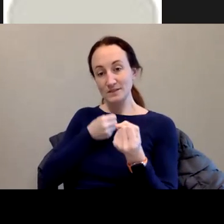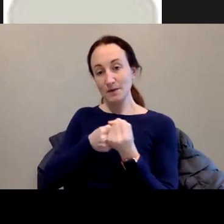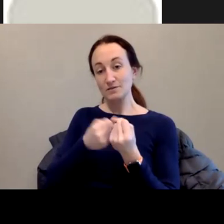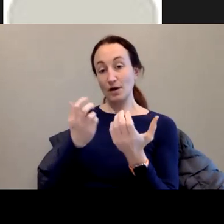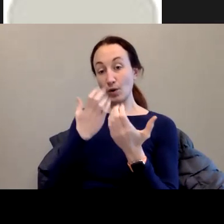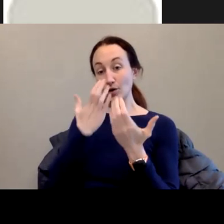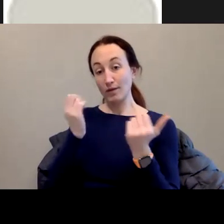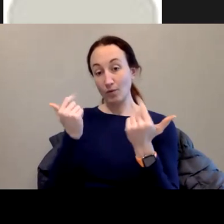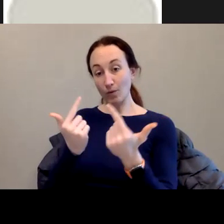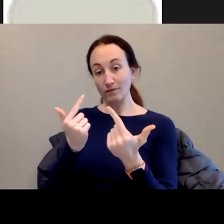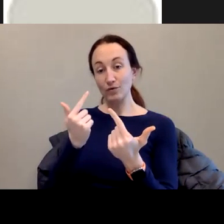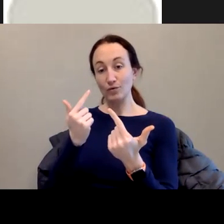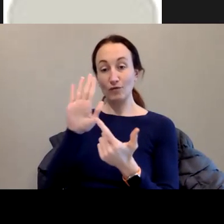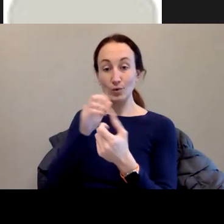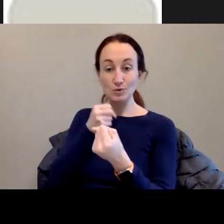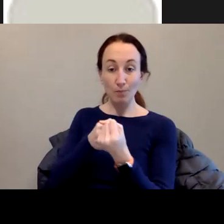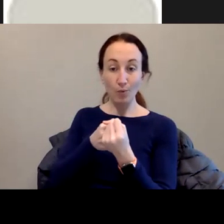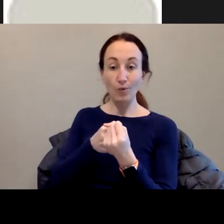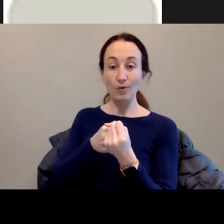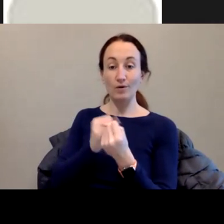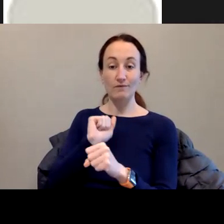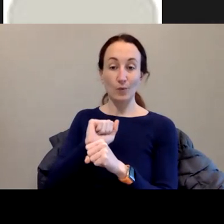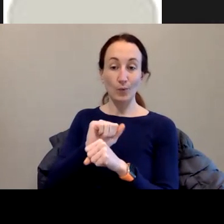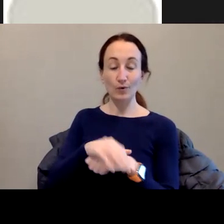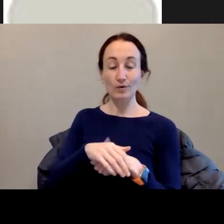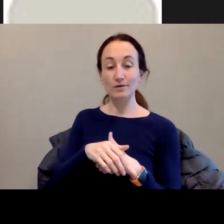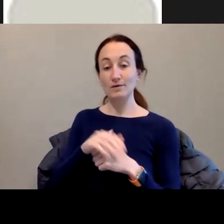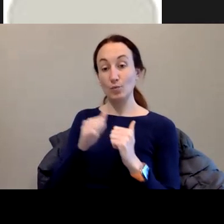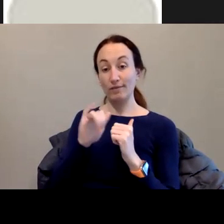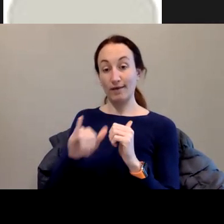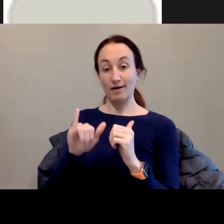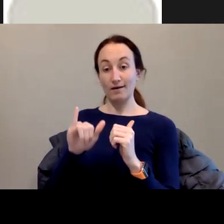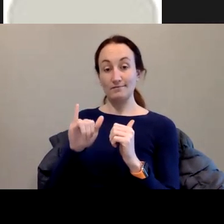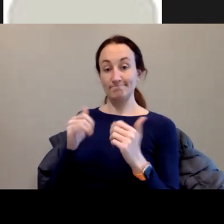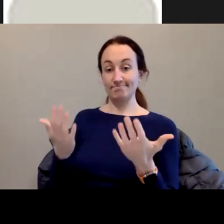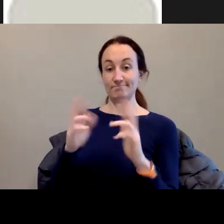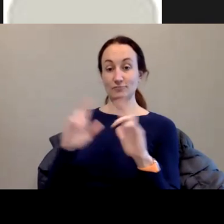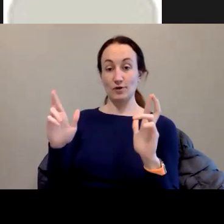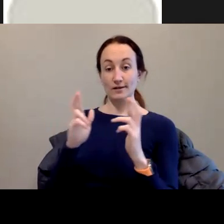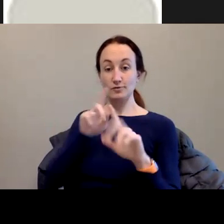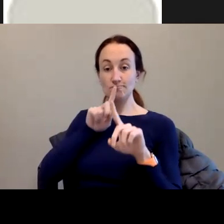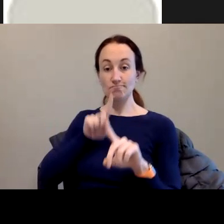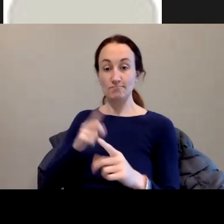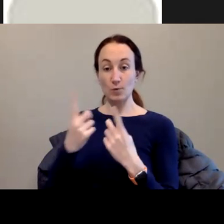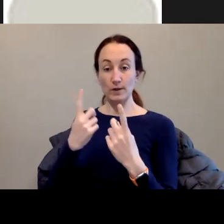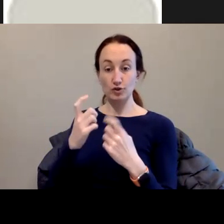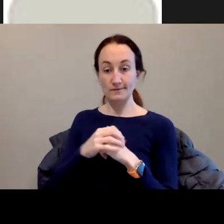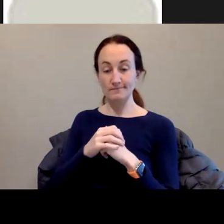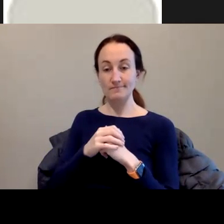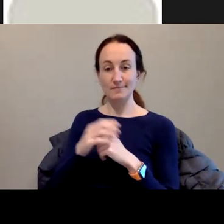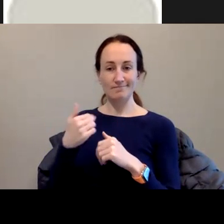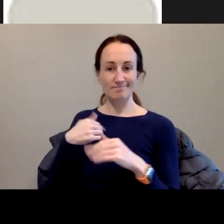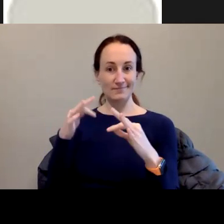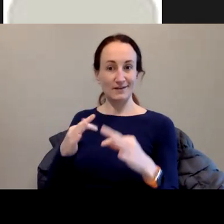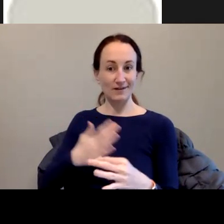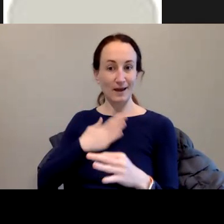to them for the support for our work. And with that, I can take a few questions. I'm definitely